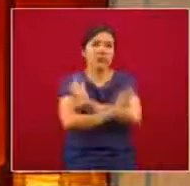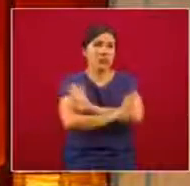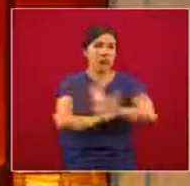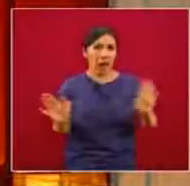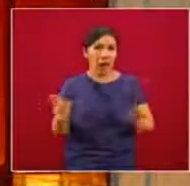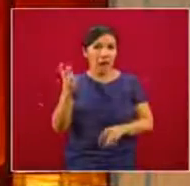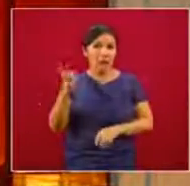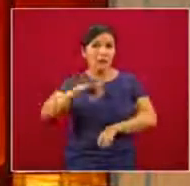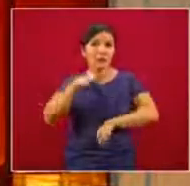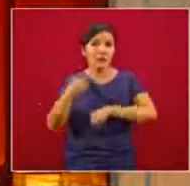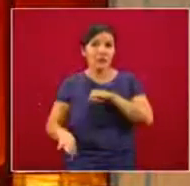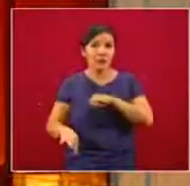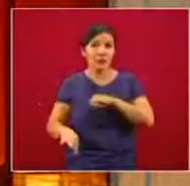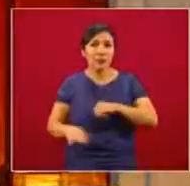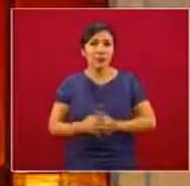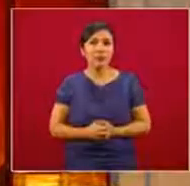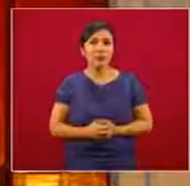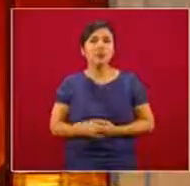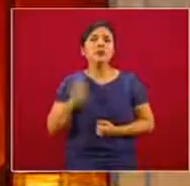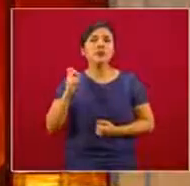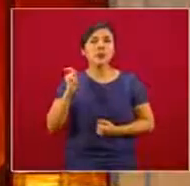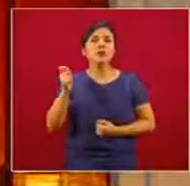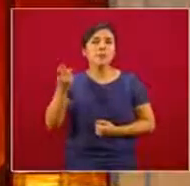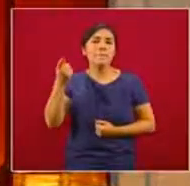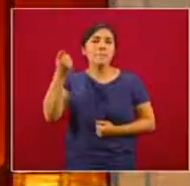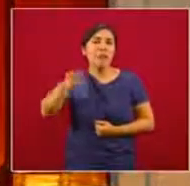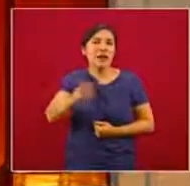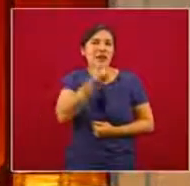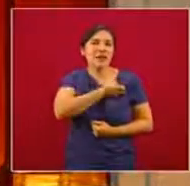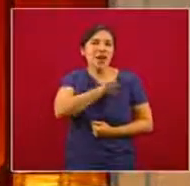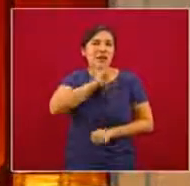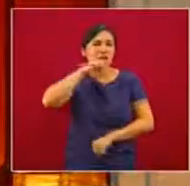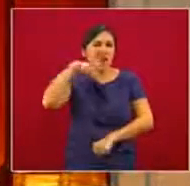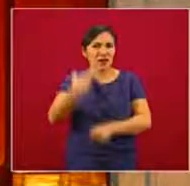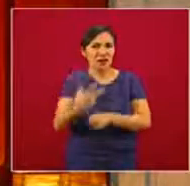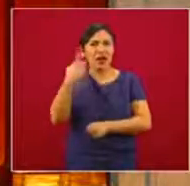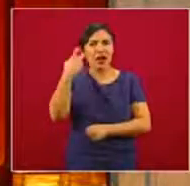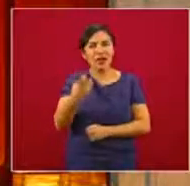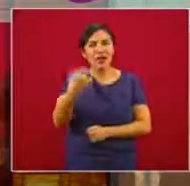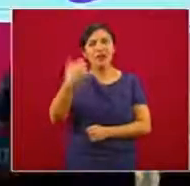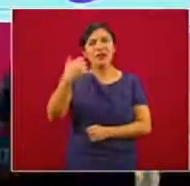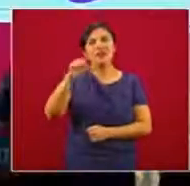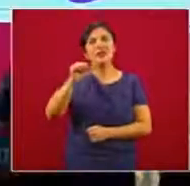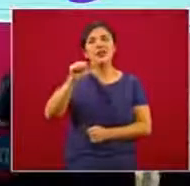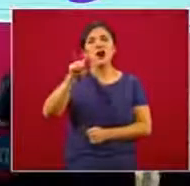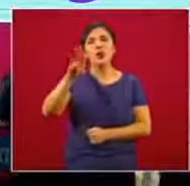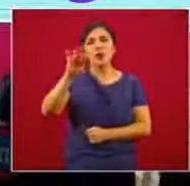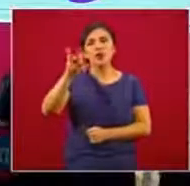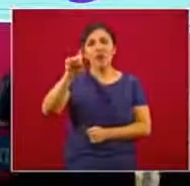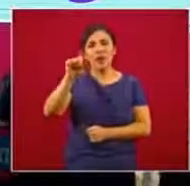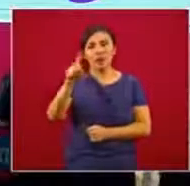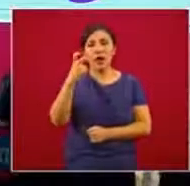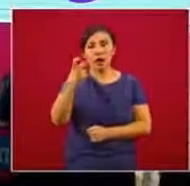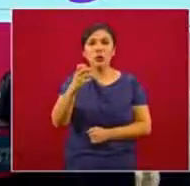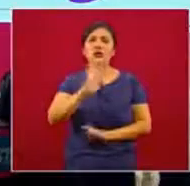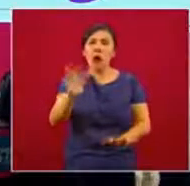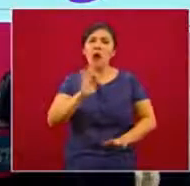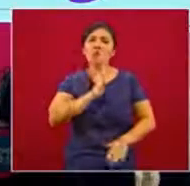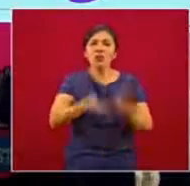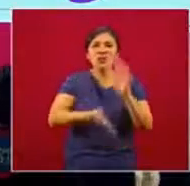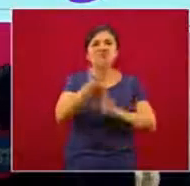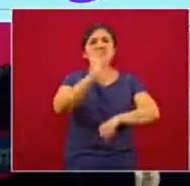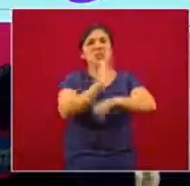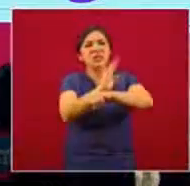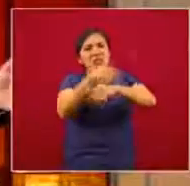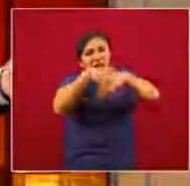restricciones we will then de la lift Secretaría de Salud y del restrictions Consejo de Salubridad in General. full Se va a poder ir al from the cine, se